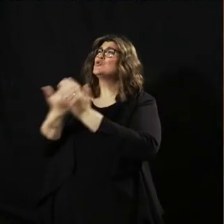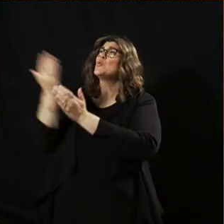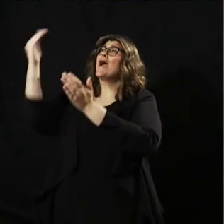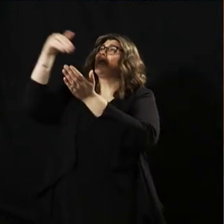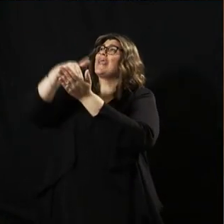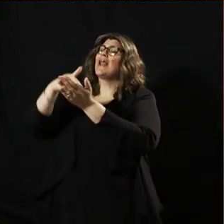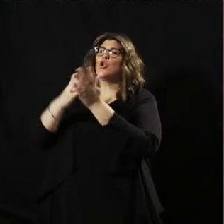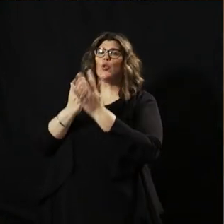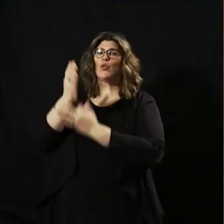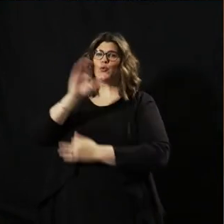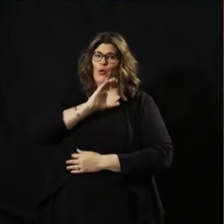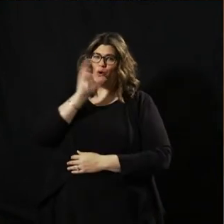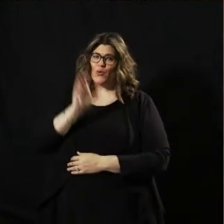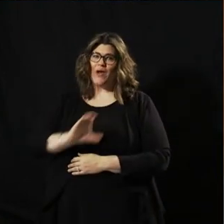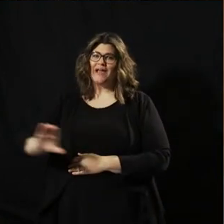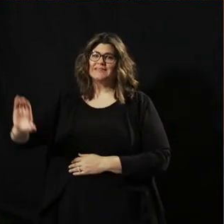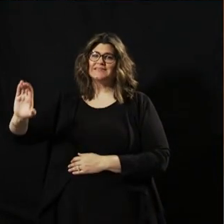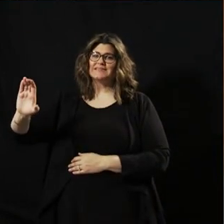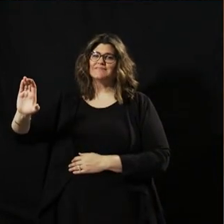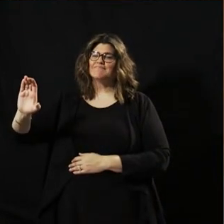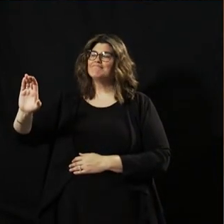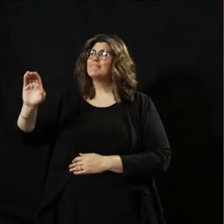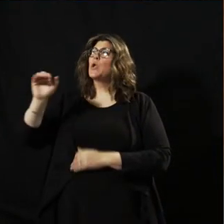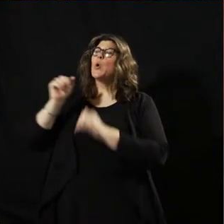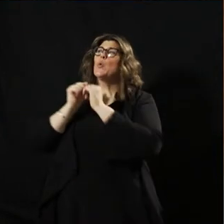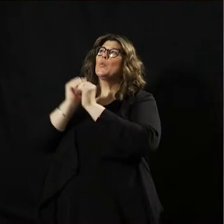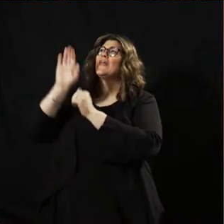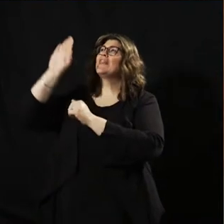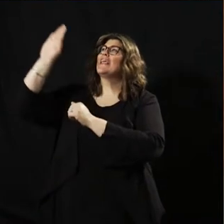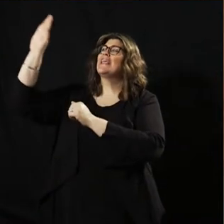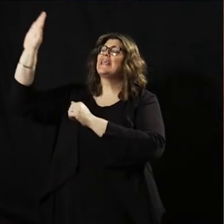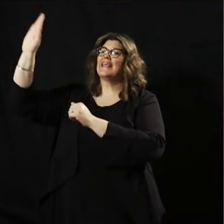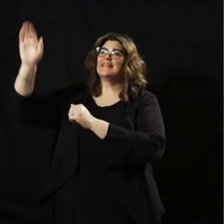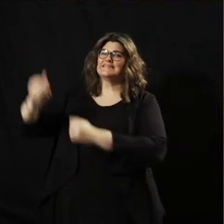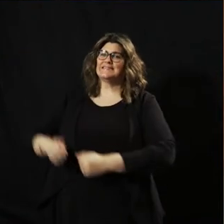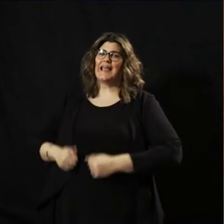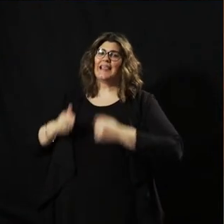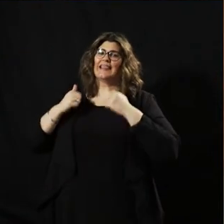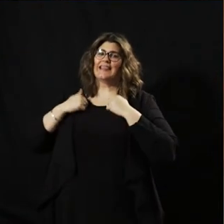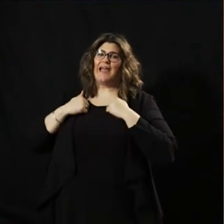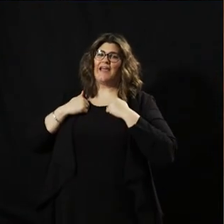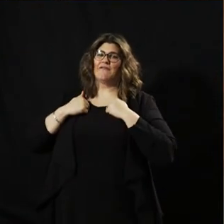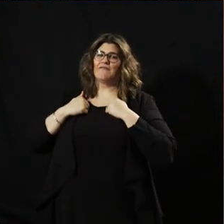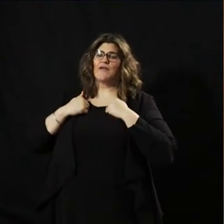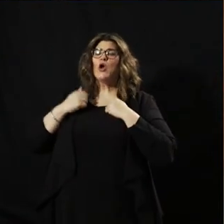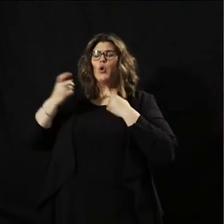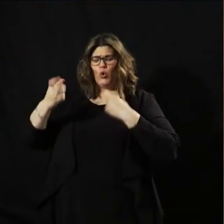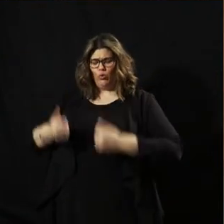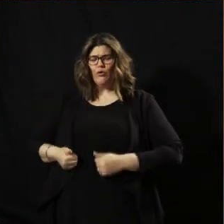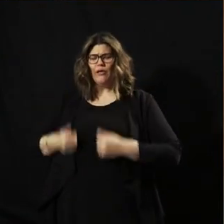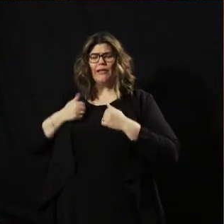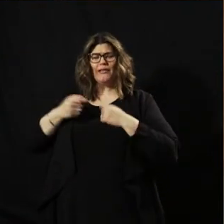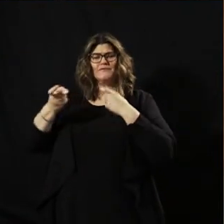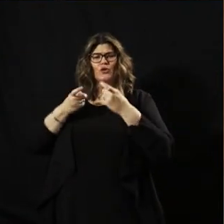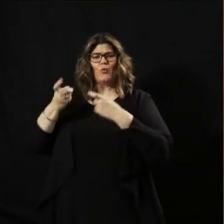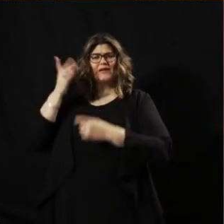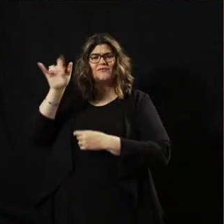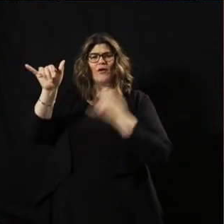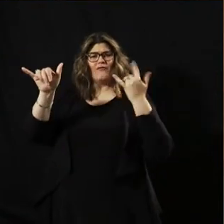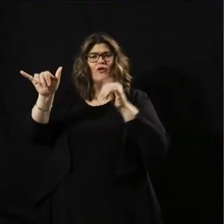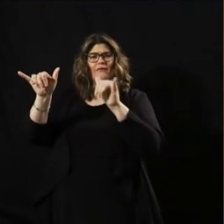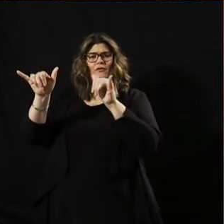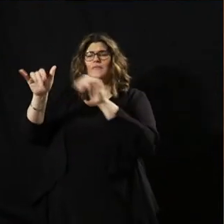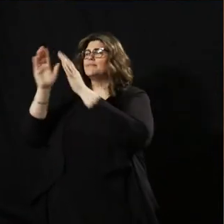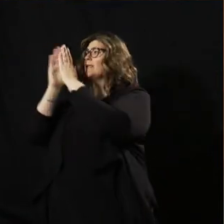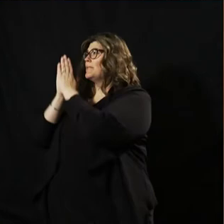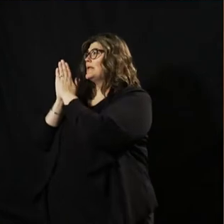Christ, just as by him they came into being, who lives and reigns forever and